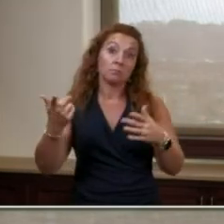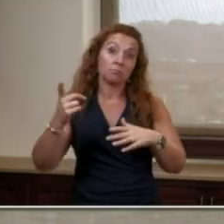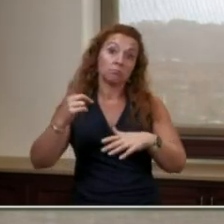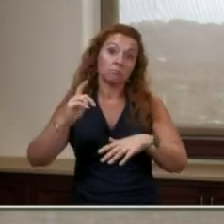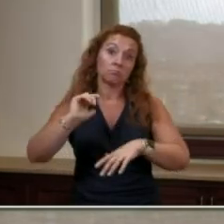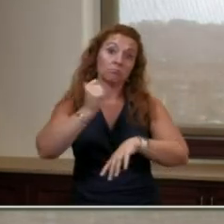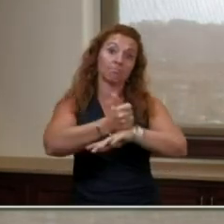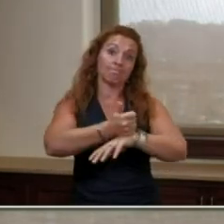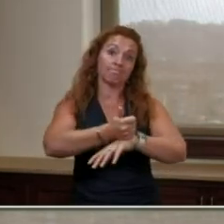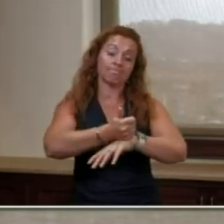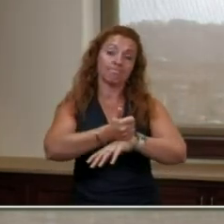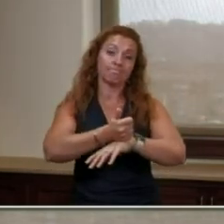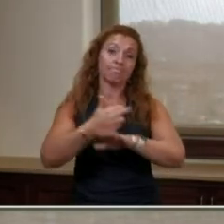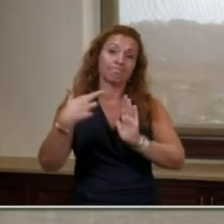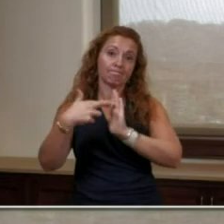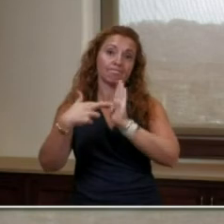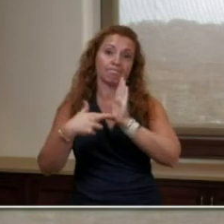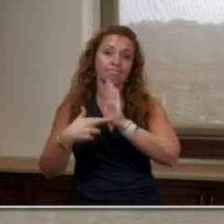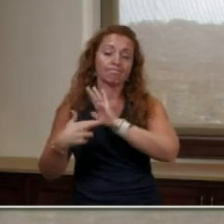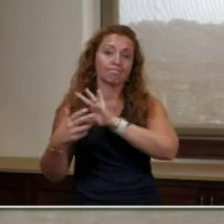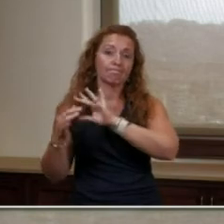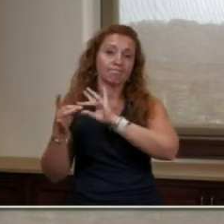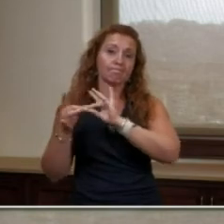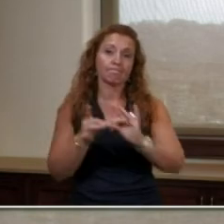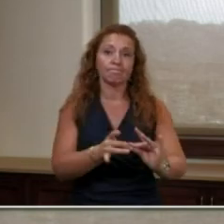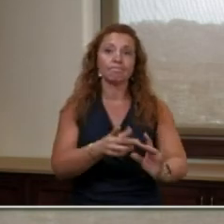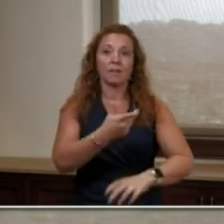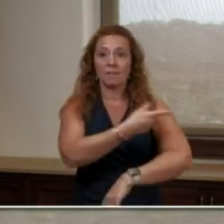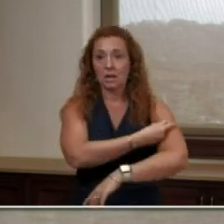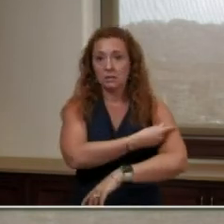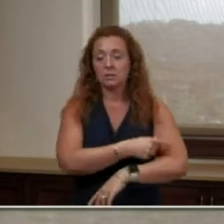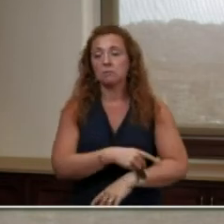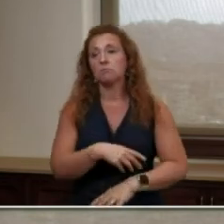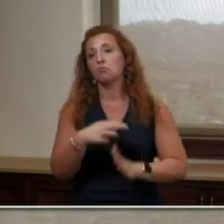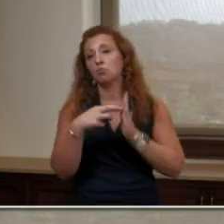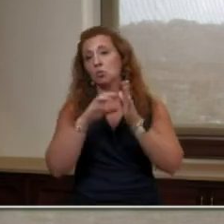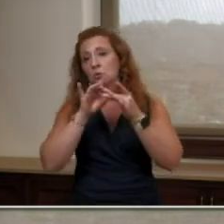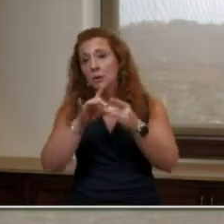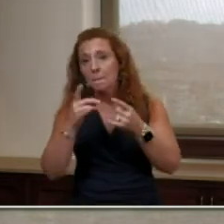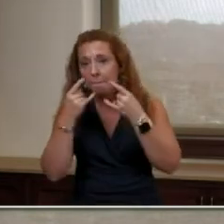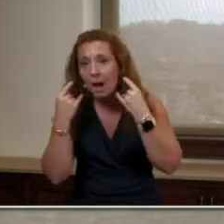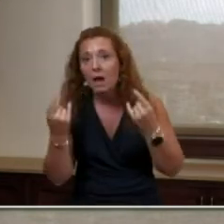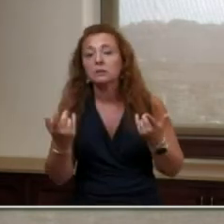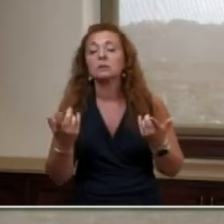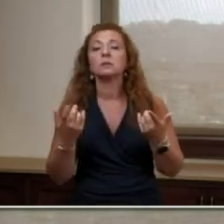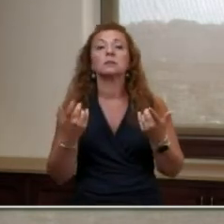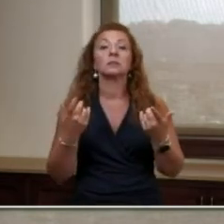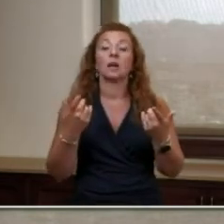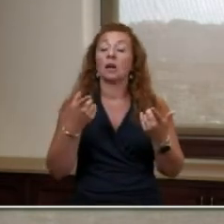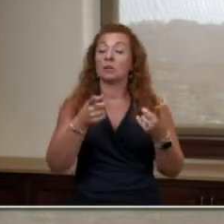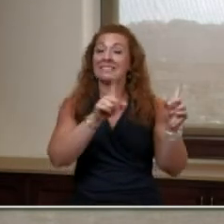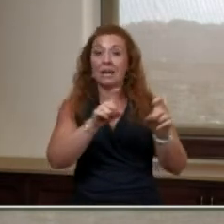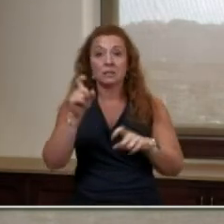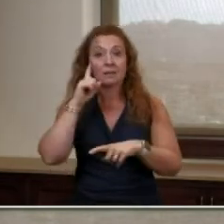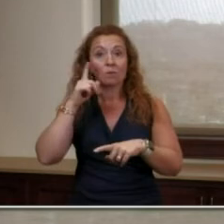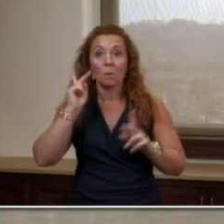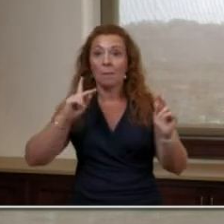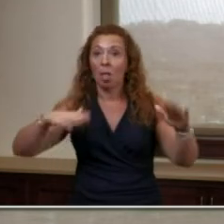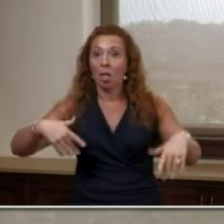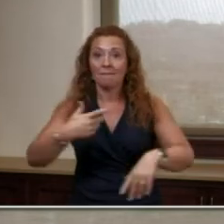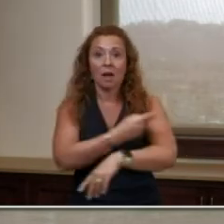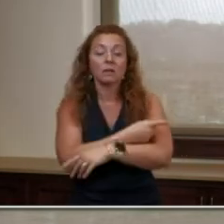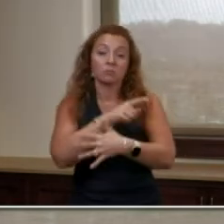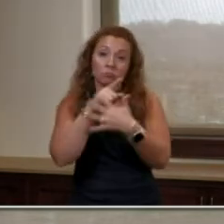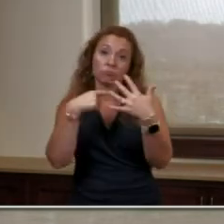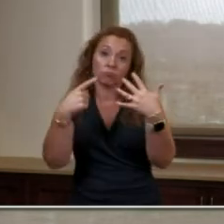their own regulations with respect to vaccines, with respect to masks of the unvaccinated, testing of the unvaccinated,